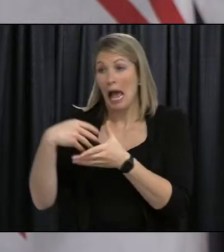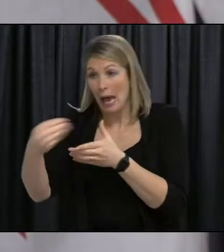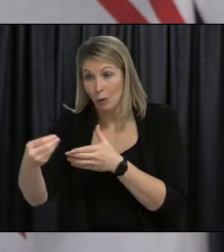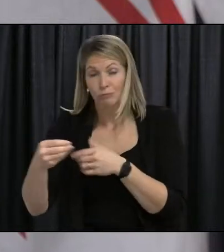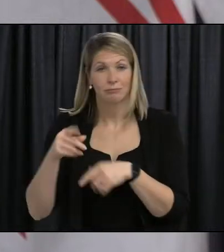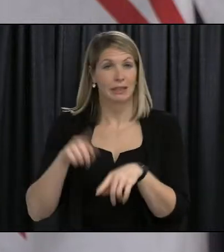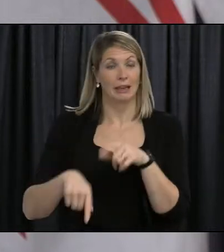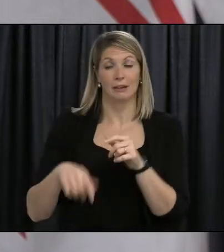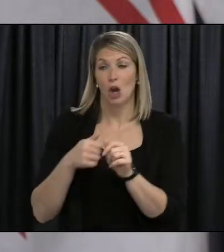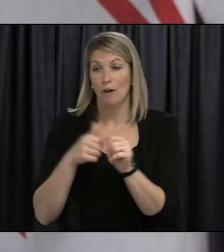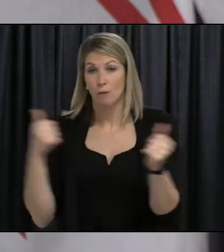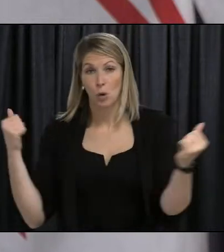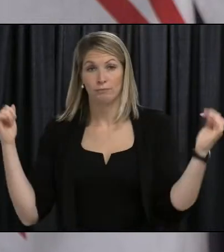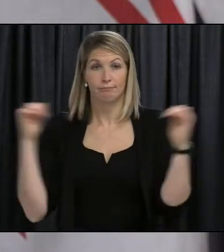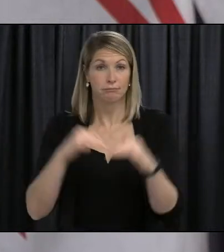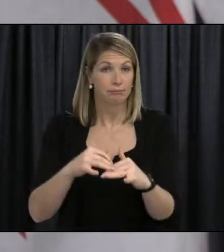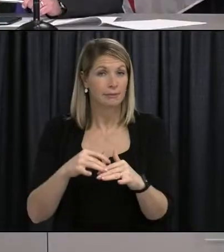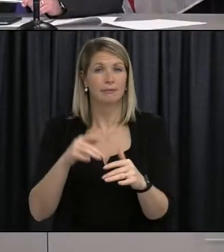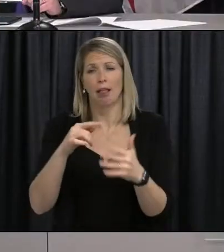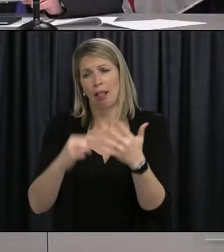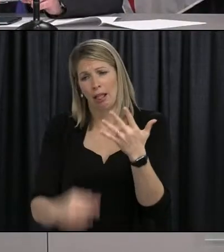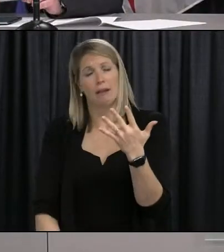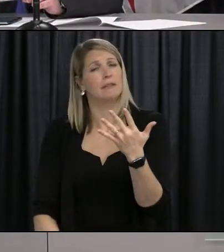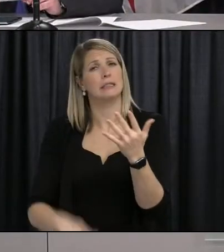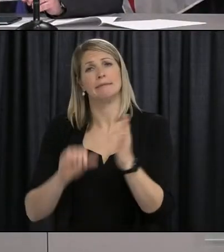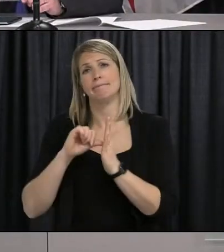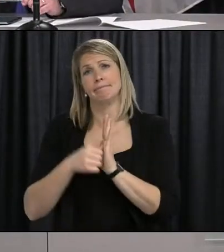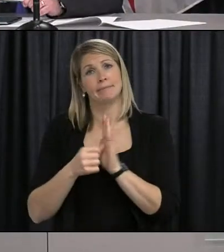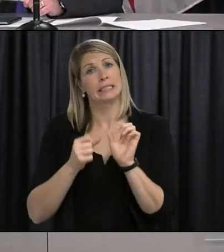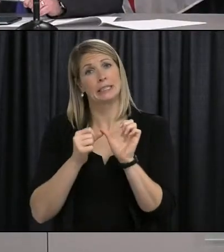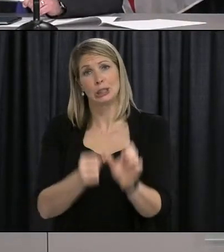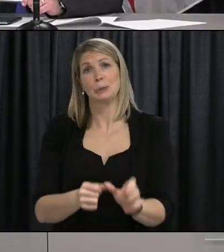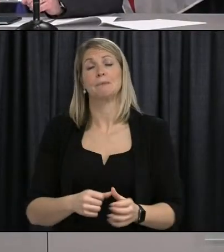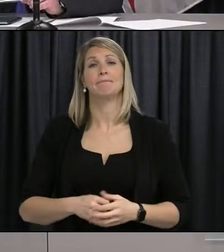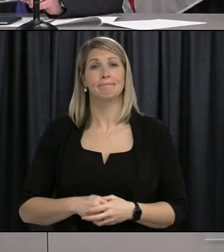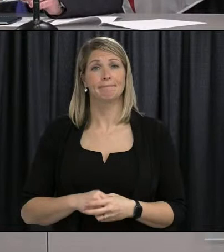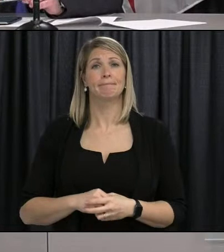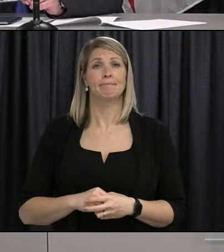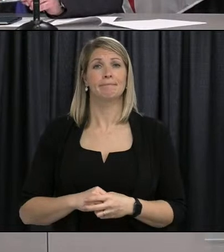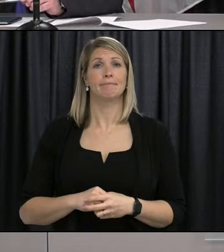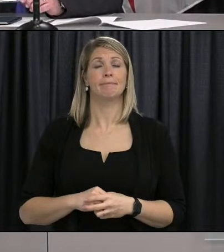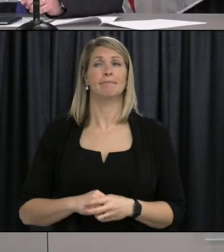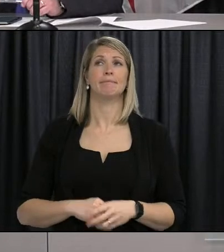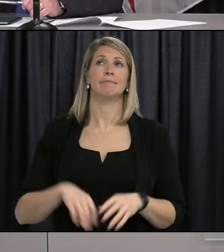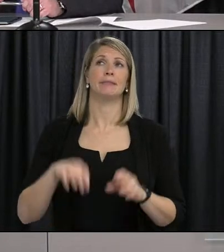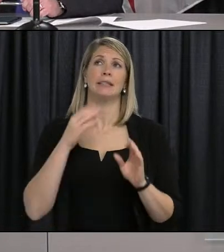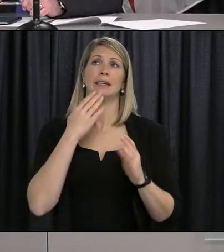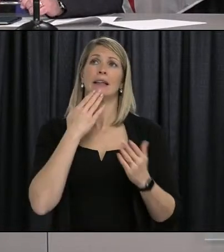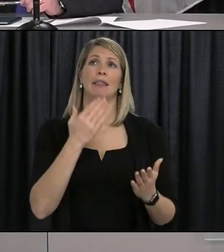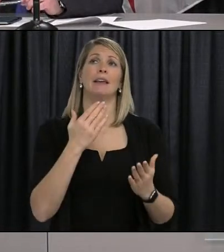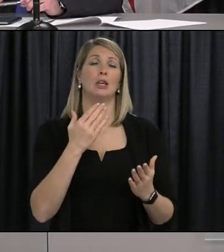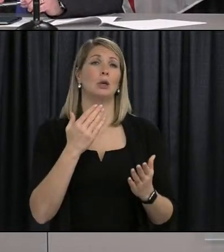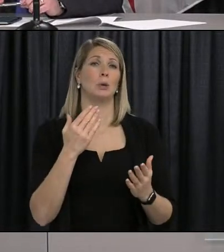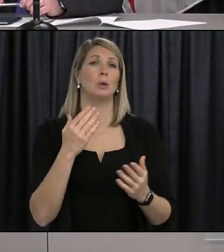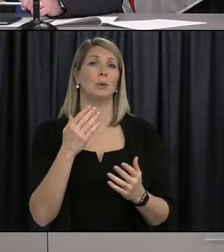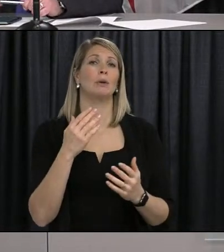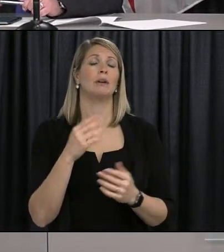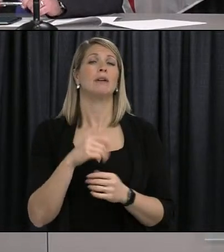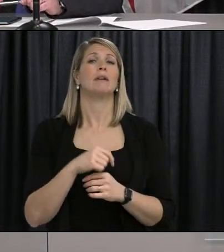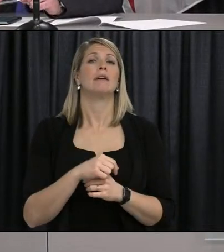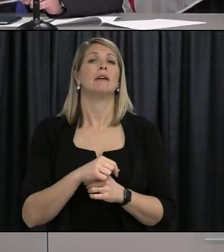all along. Thank you. Thank you, Kellyanne. Minister Osborne, did you have any